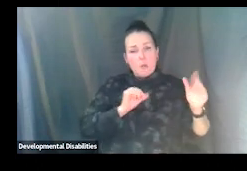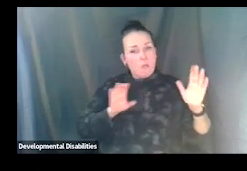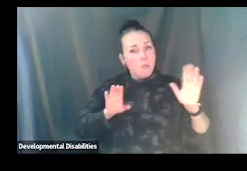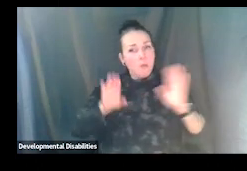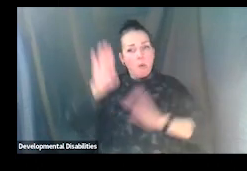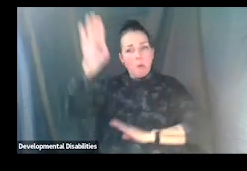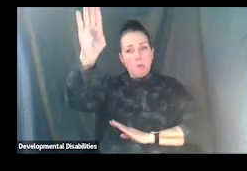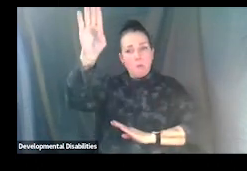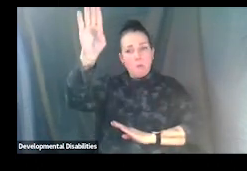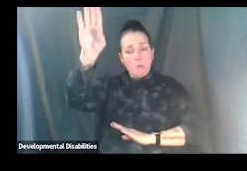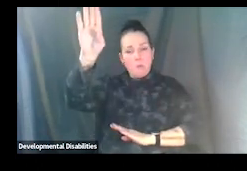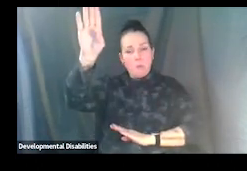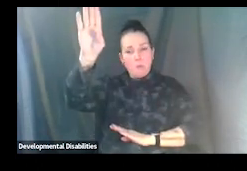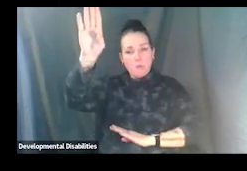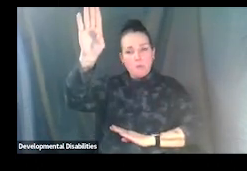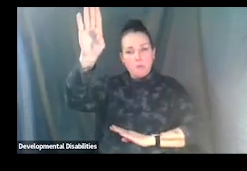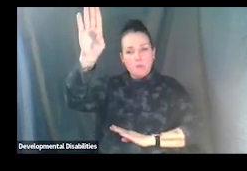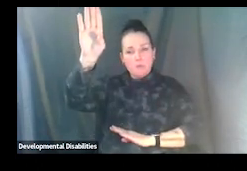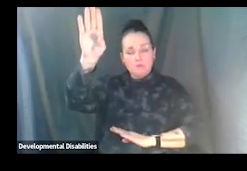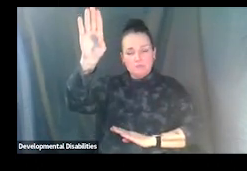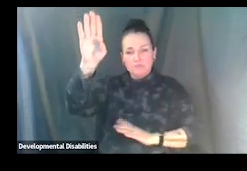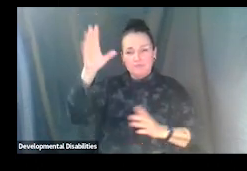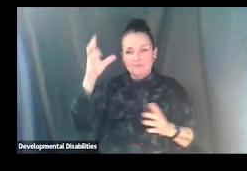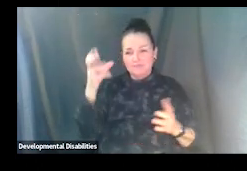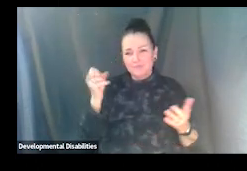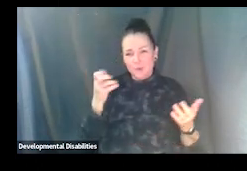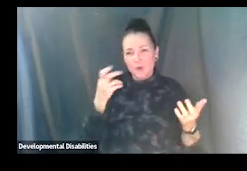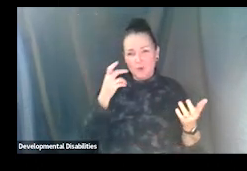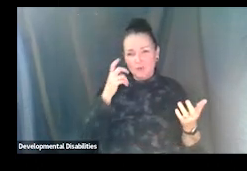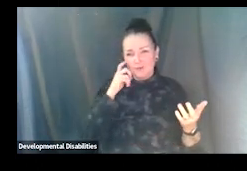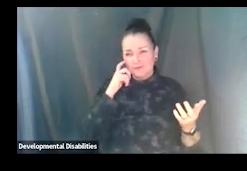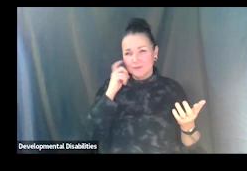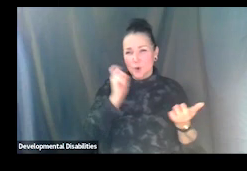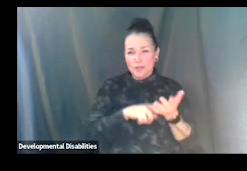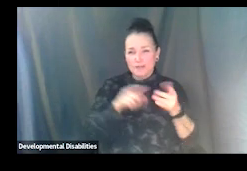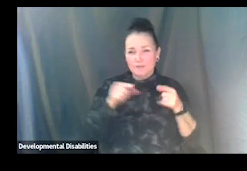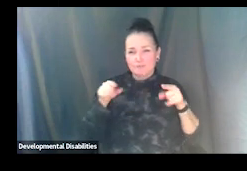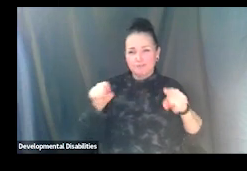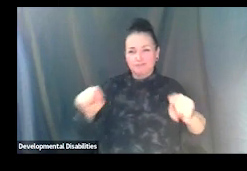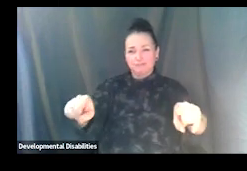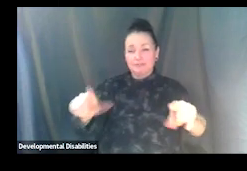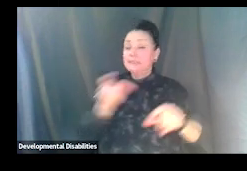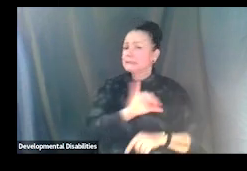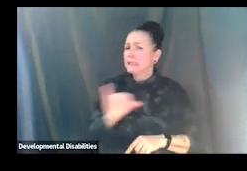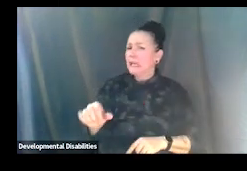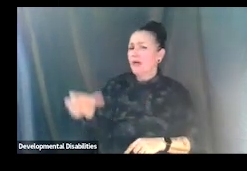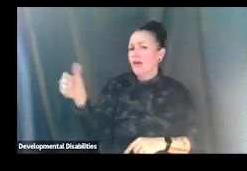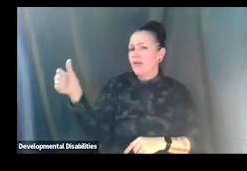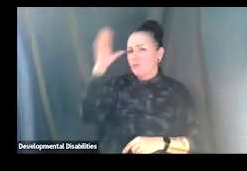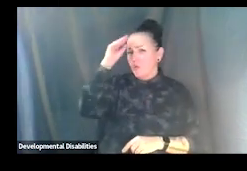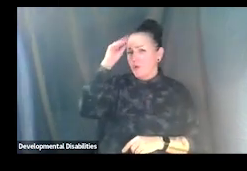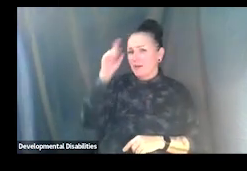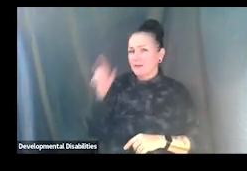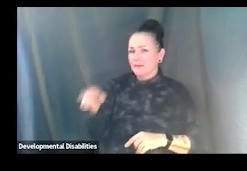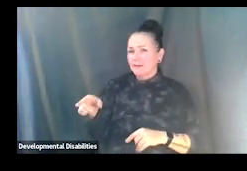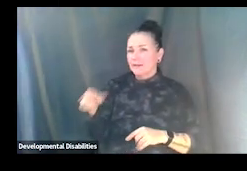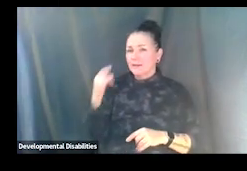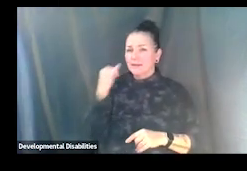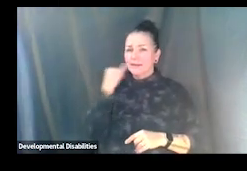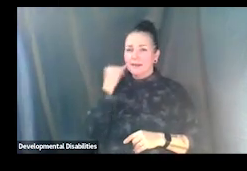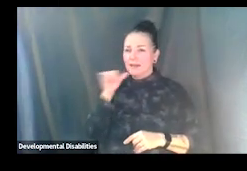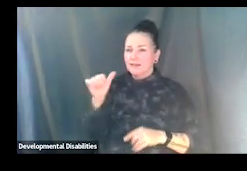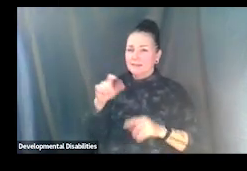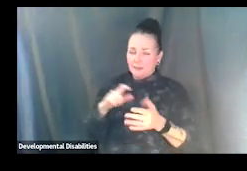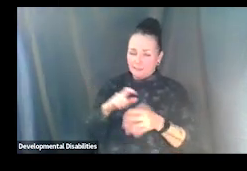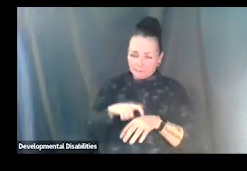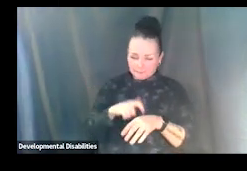significant dramatic worsening of aggression or self-injurious behavior, I think it's really worthwhile to make sure that we have covered all of our bases in terms of possible